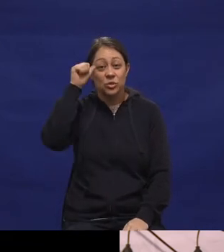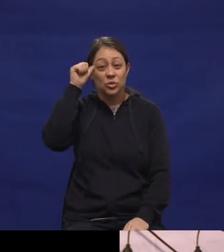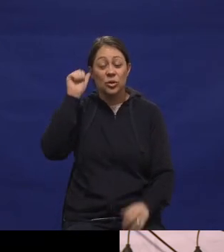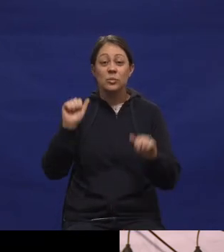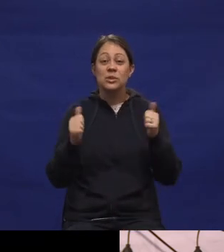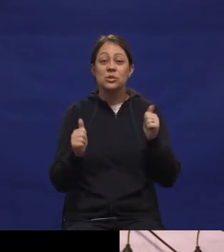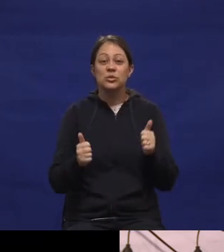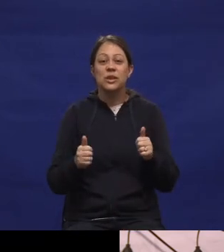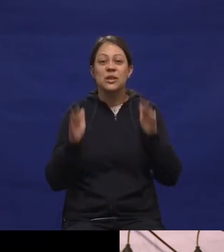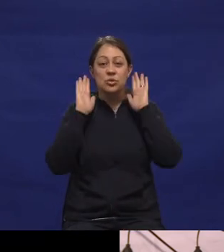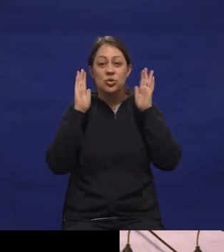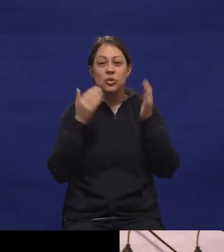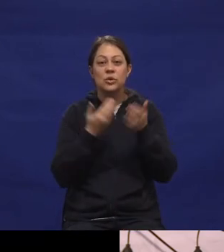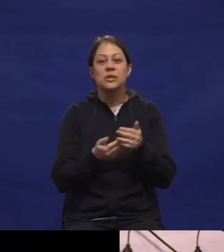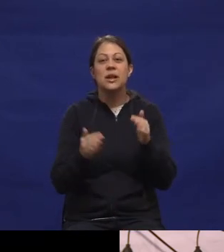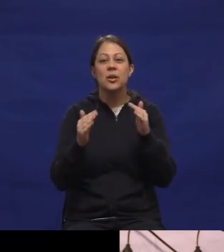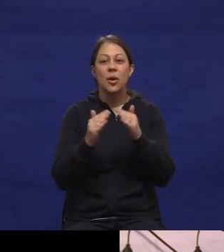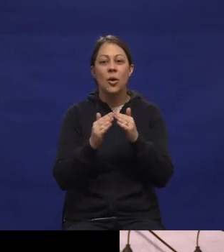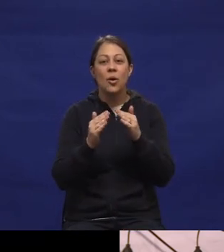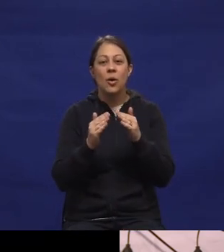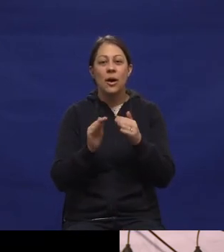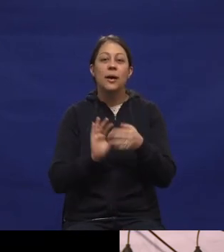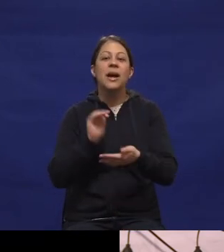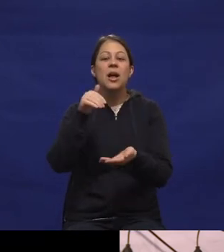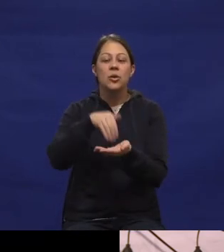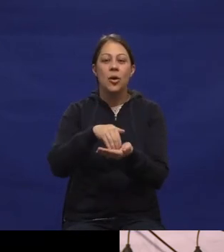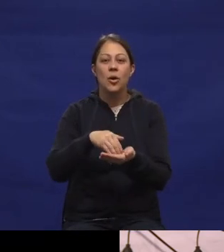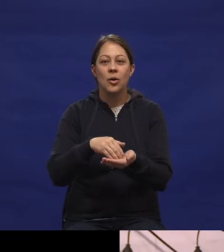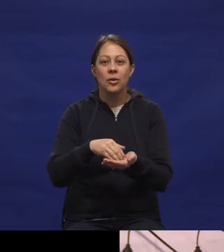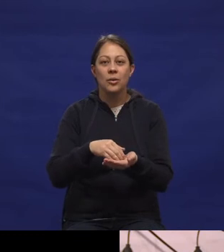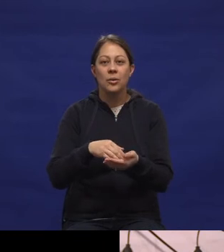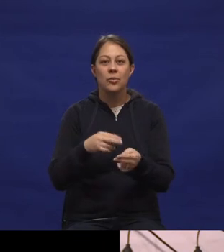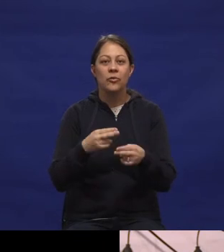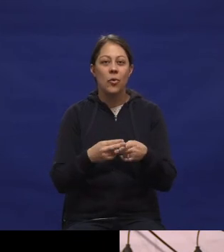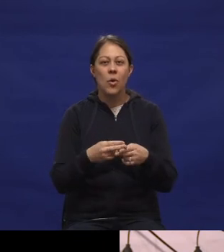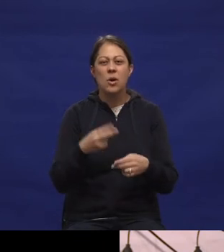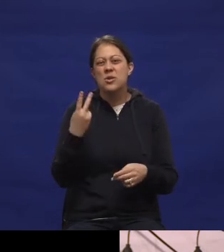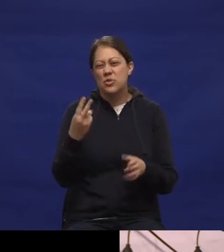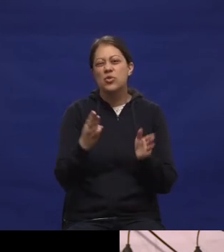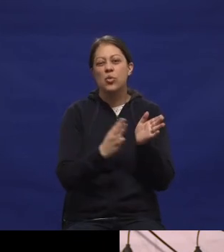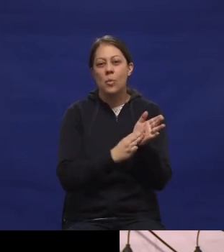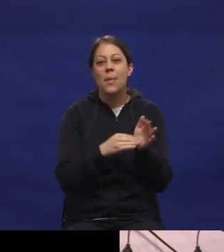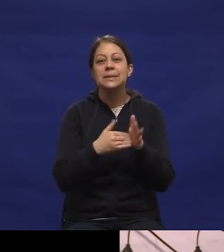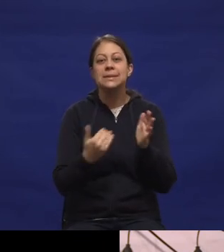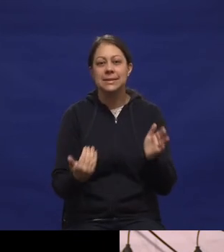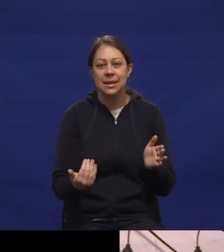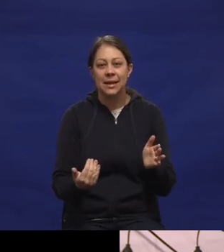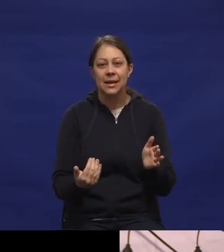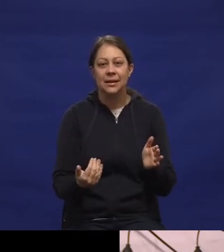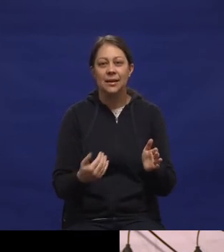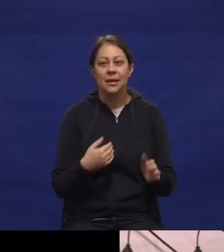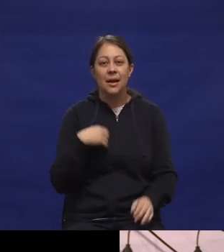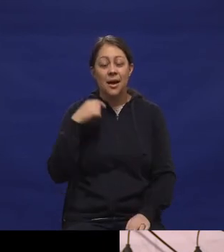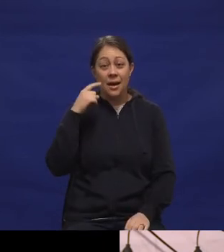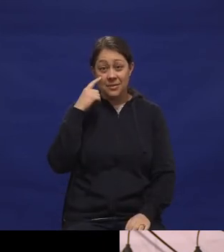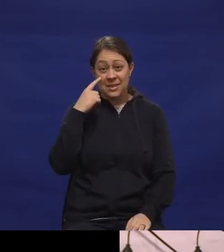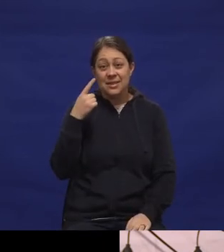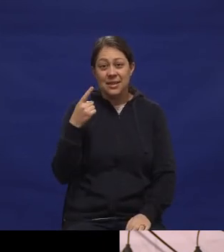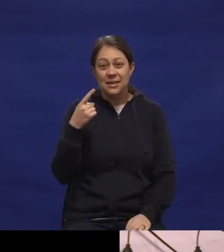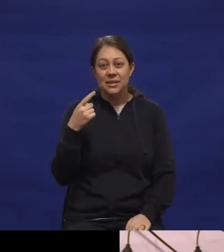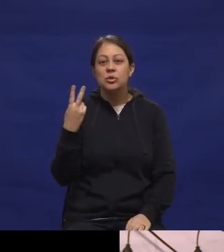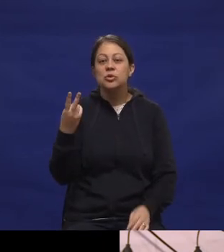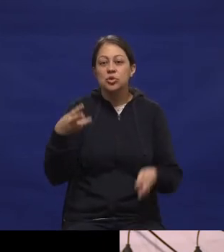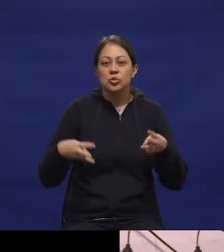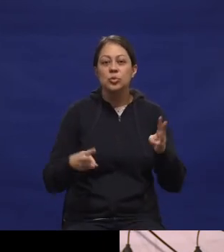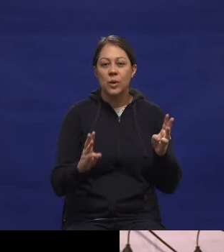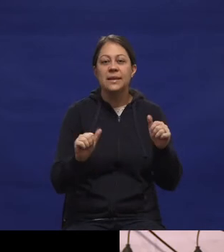doing church at home for quite a few weeks now. I think we're at 2 months now, and something I've noticed is there's two ways you can do it.